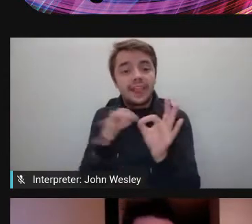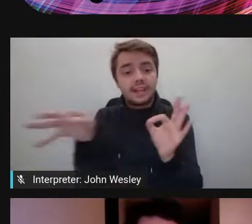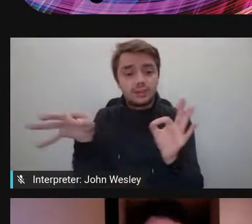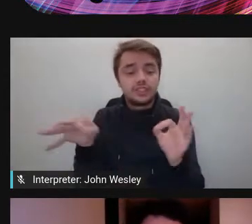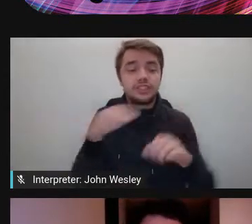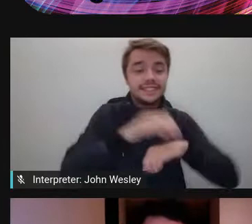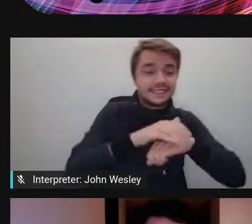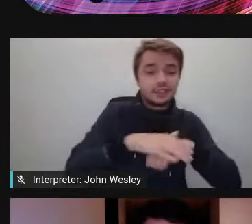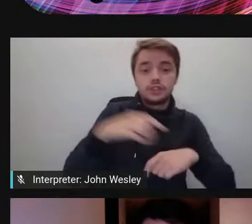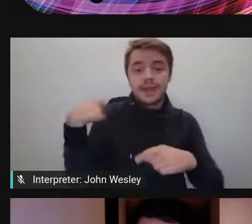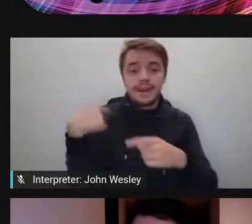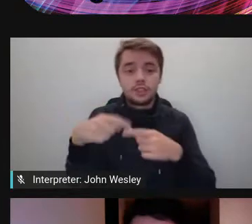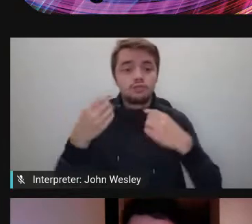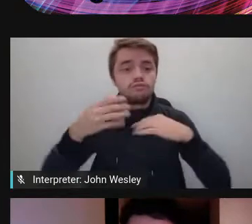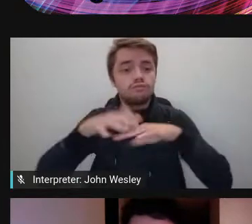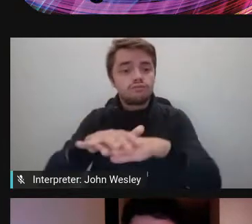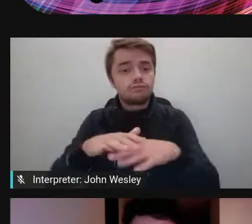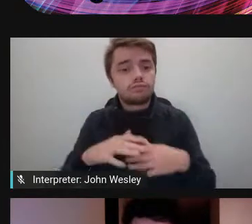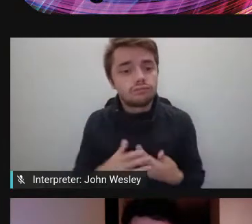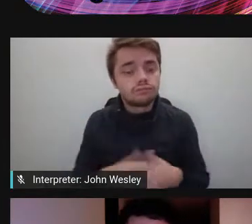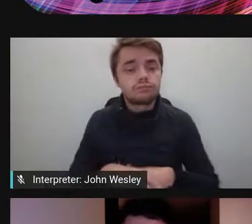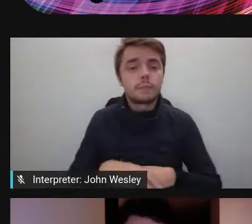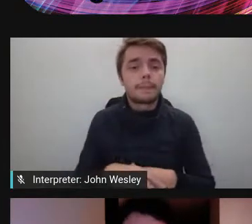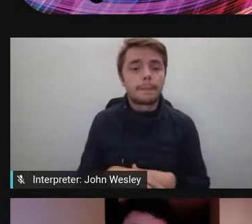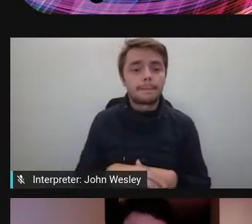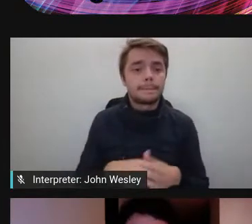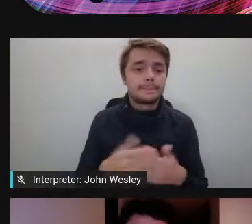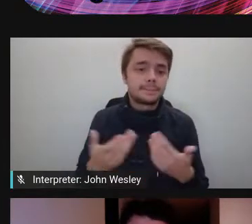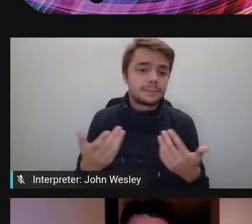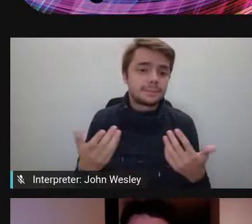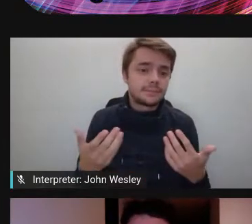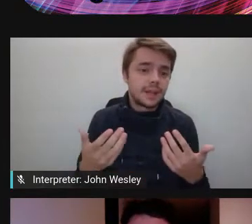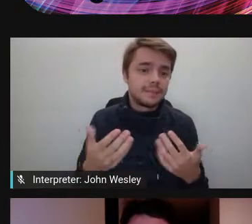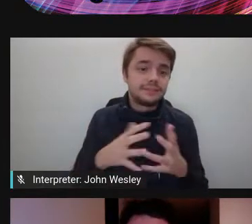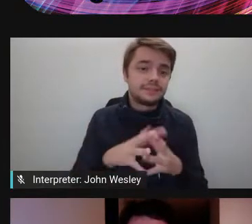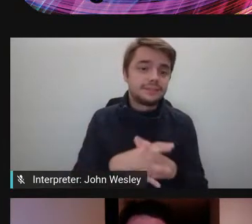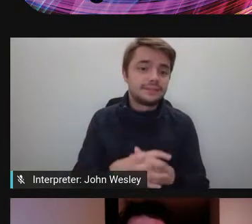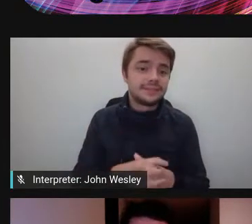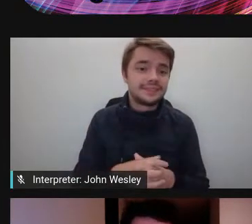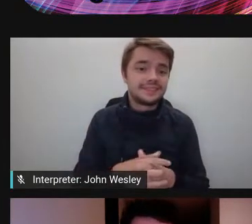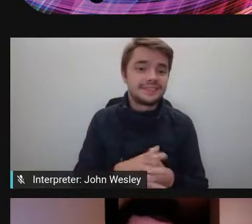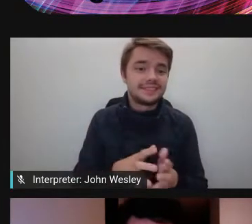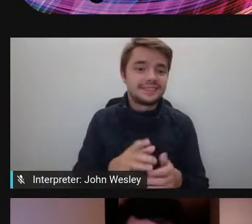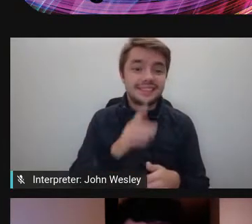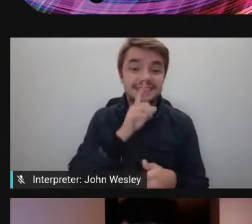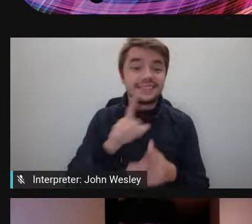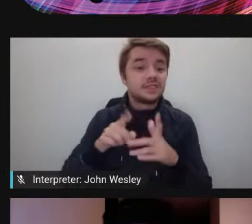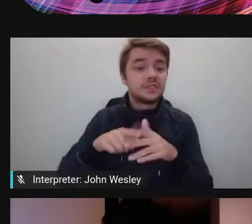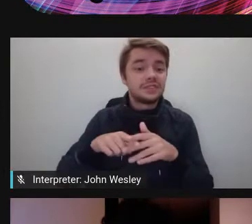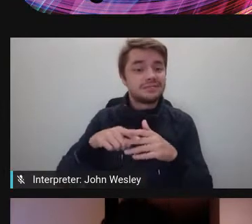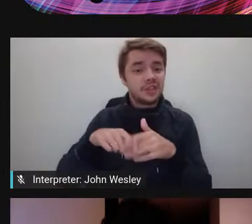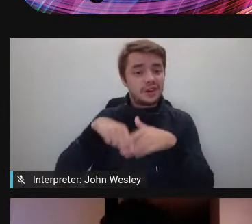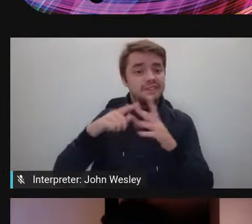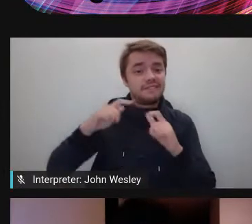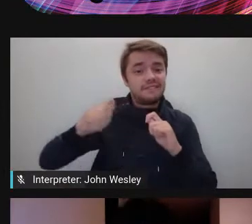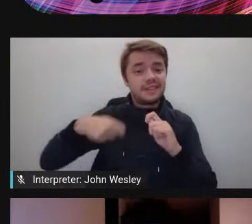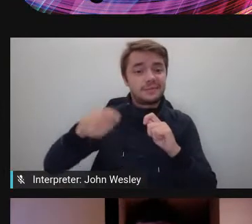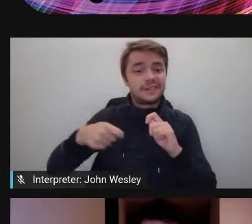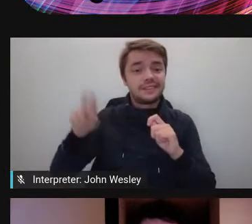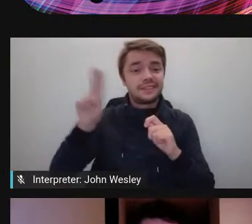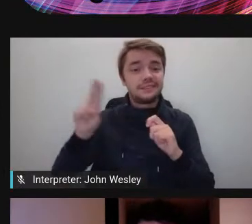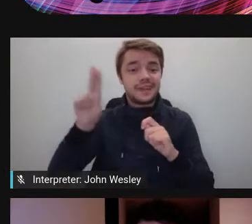to just keep shooting in the US for actually started filming in the US for the first time. That